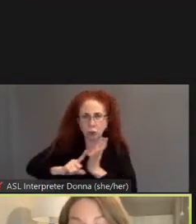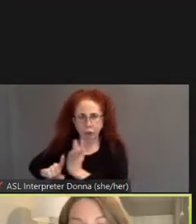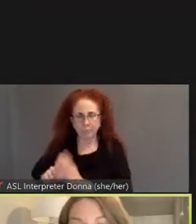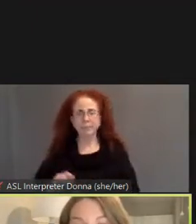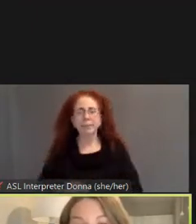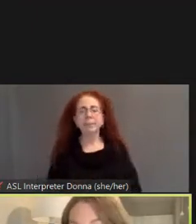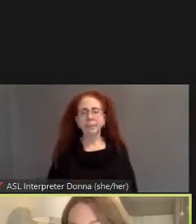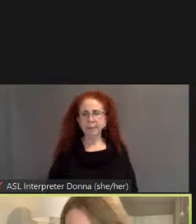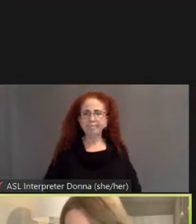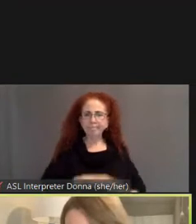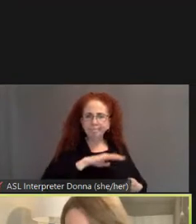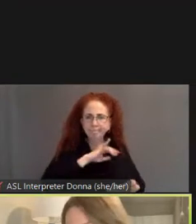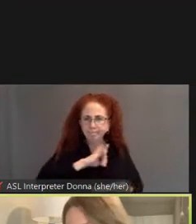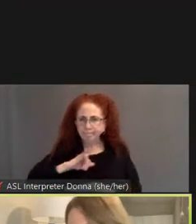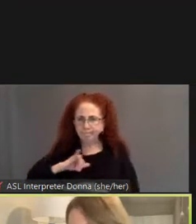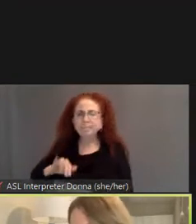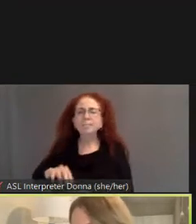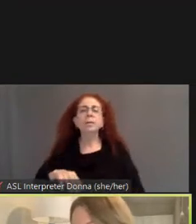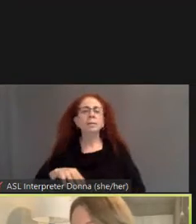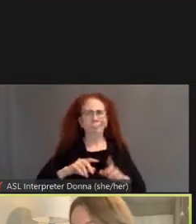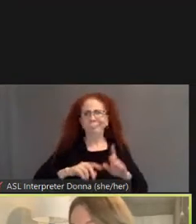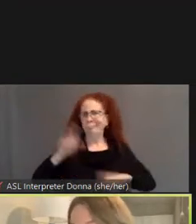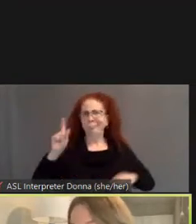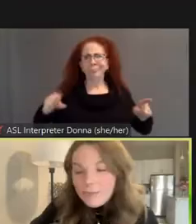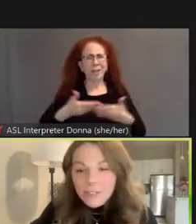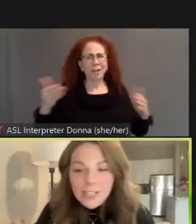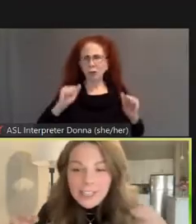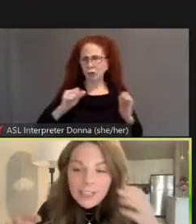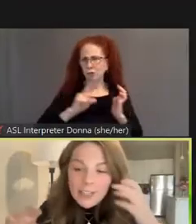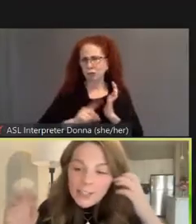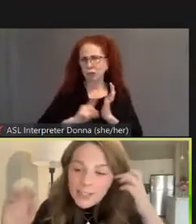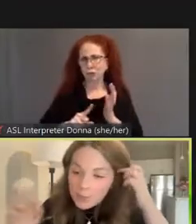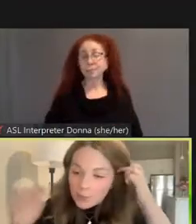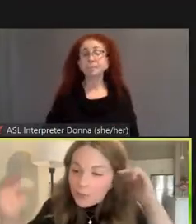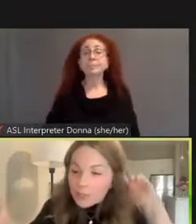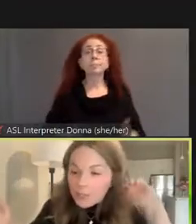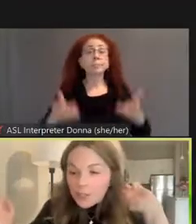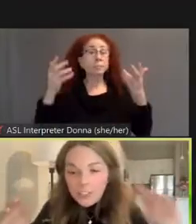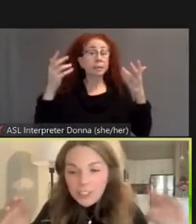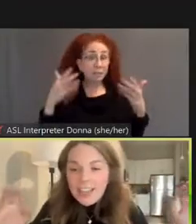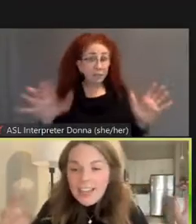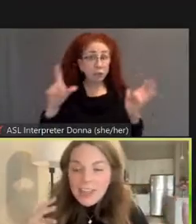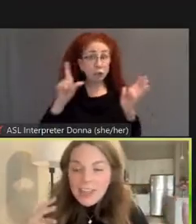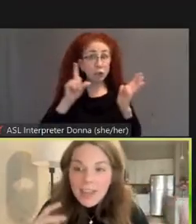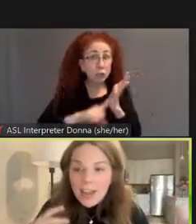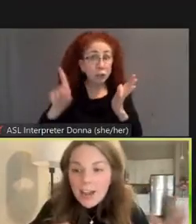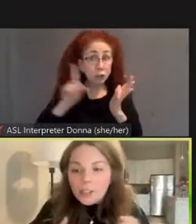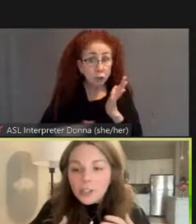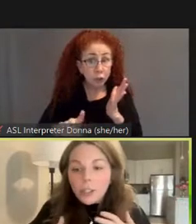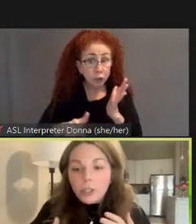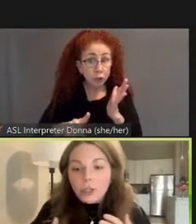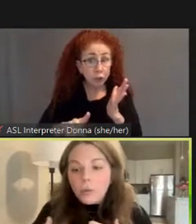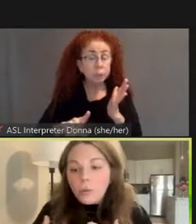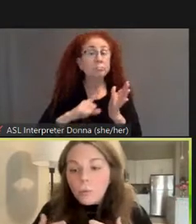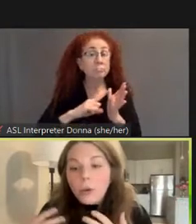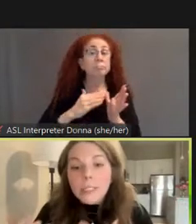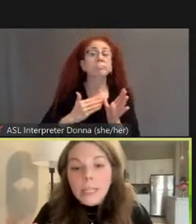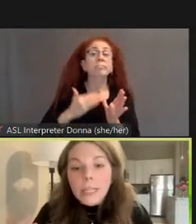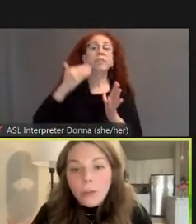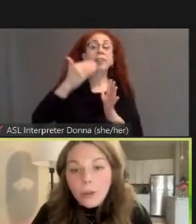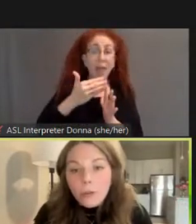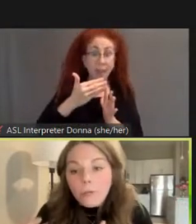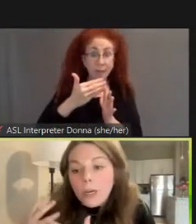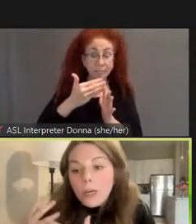It really is a wide variety. Once I've done the research, then I start to